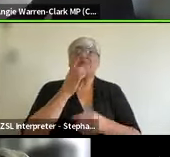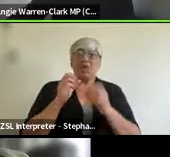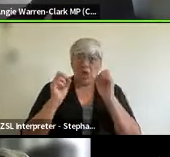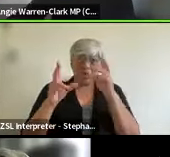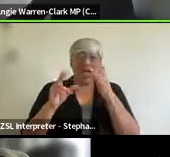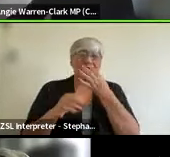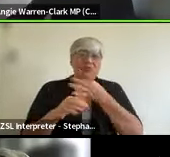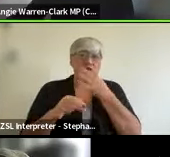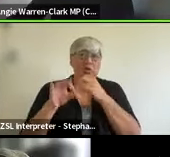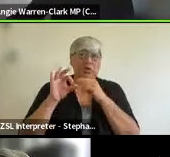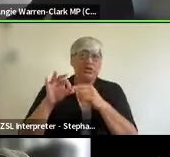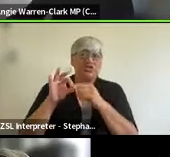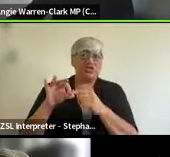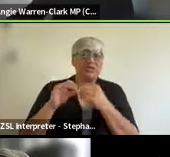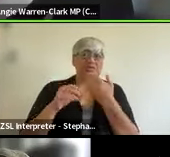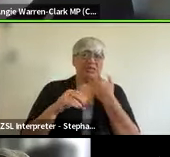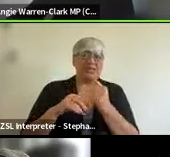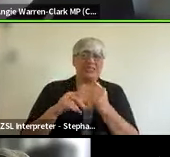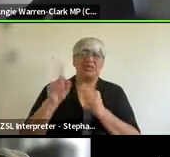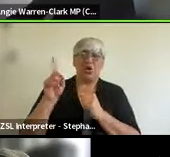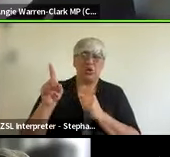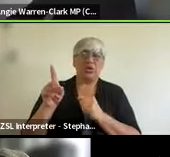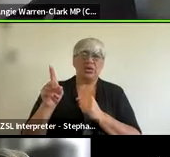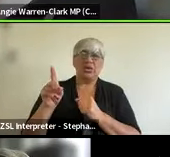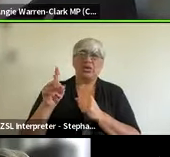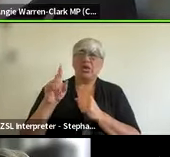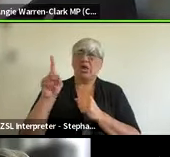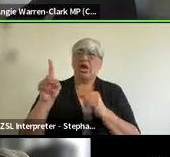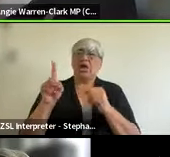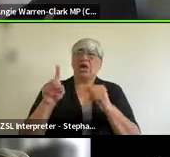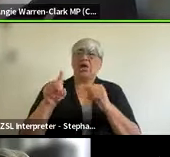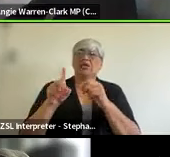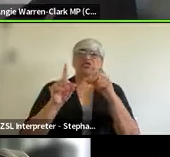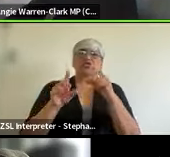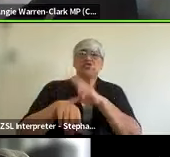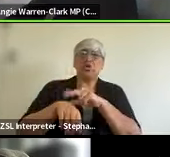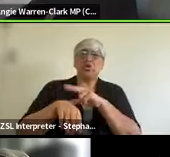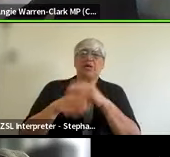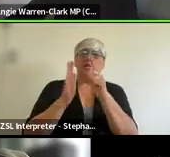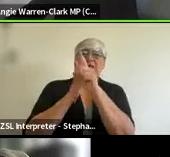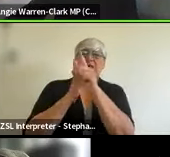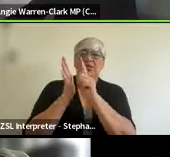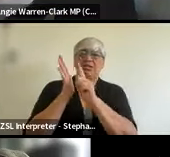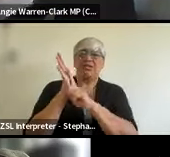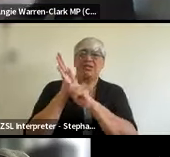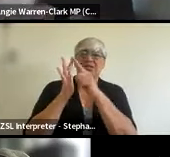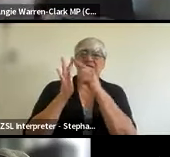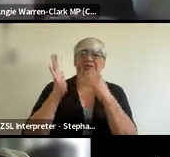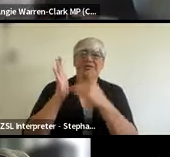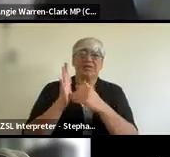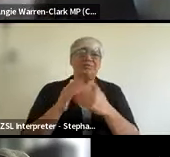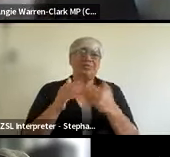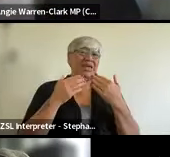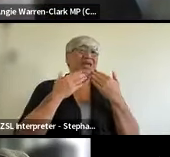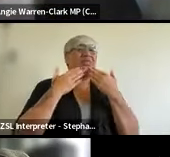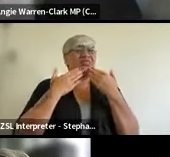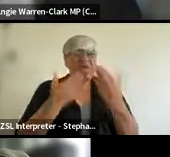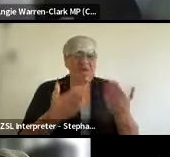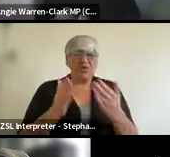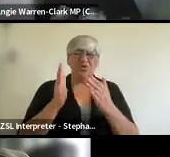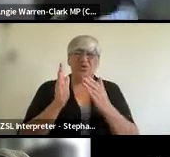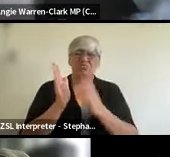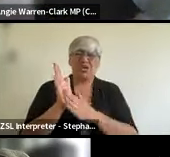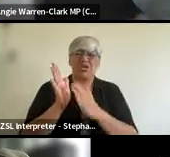people waiting for questions. So if we could move to Dr. Liz Craig, please. Yeah, thanks, Mary, for a really useful